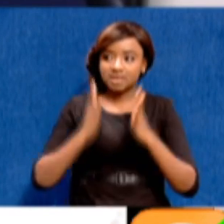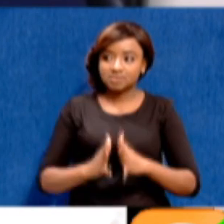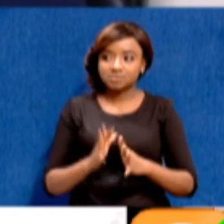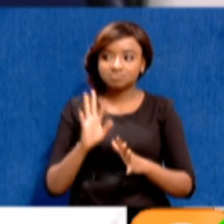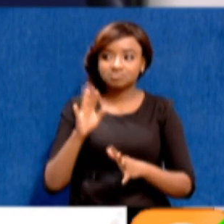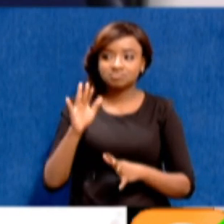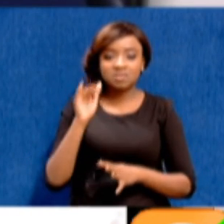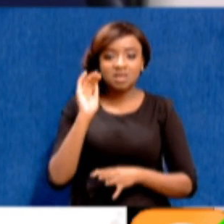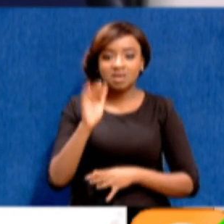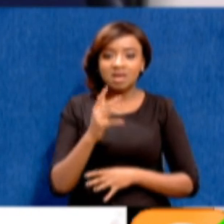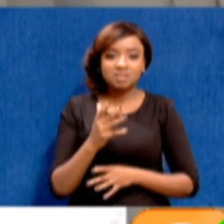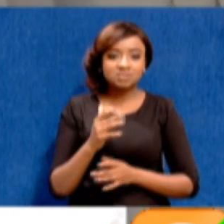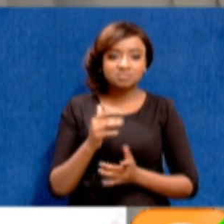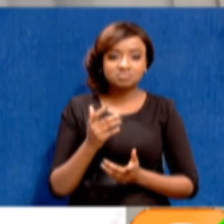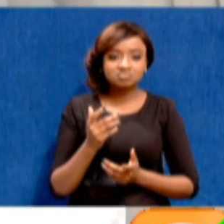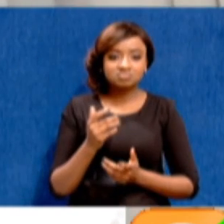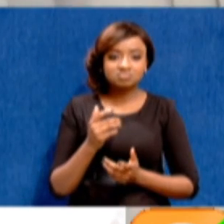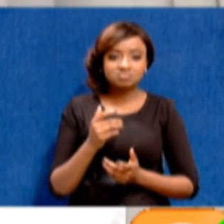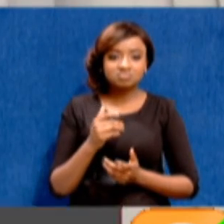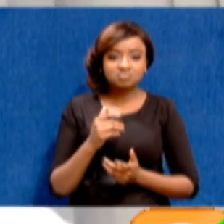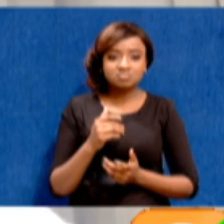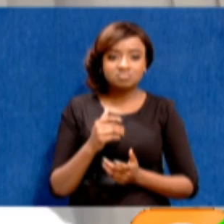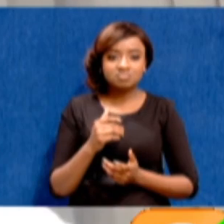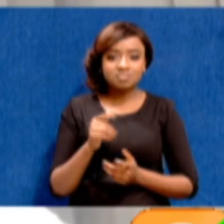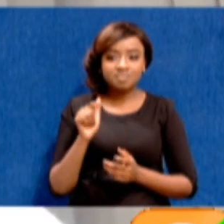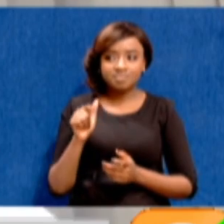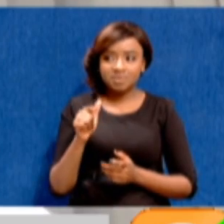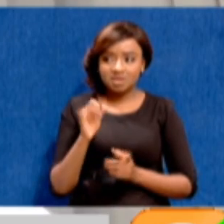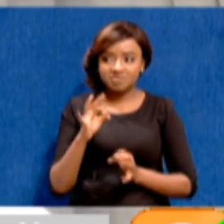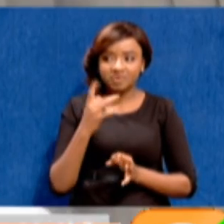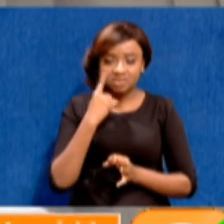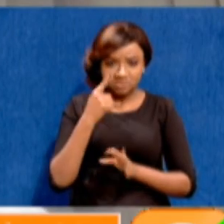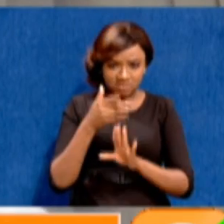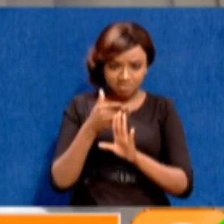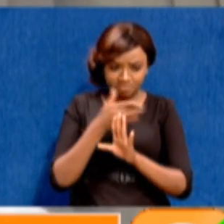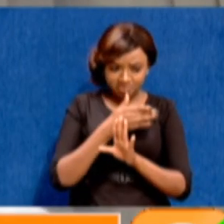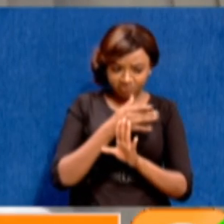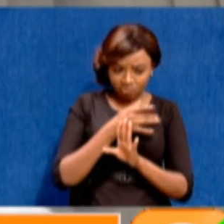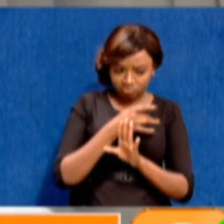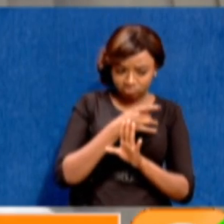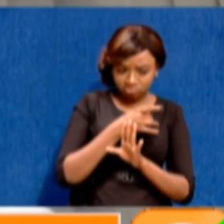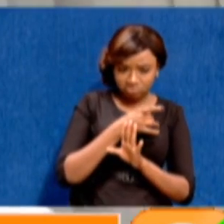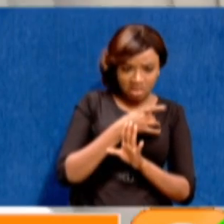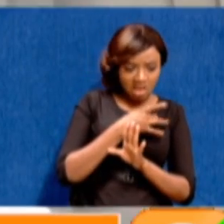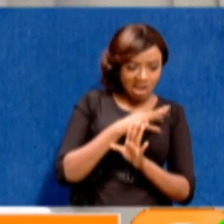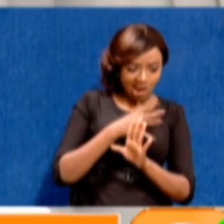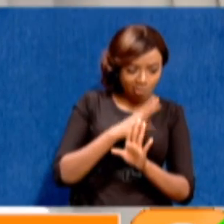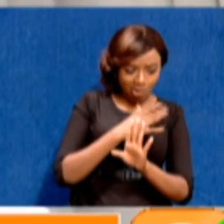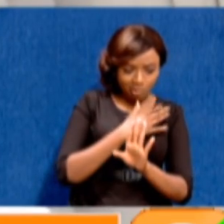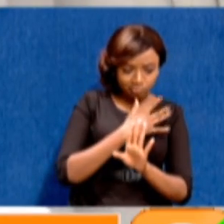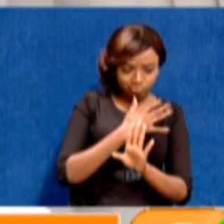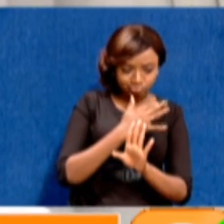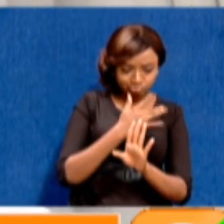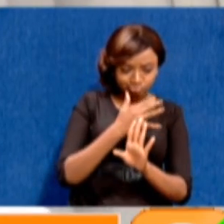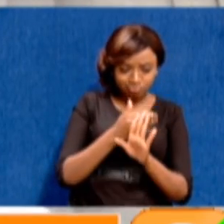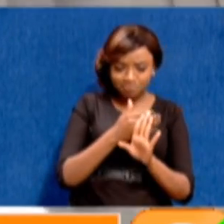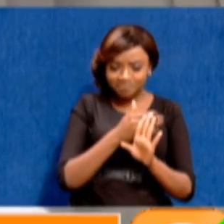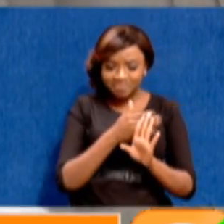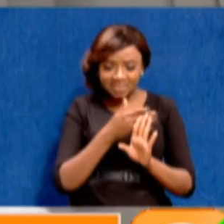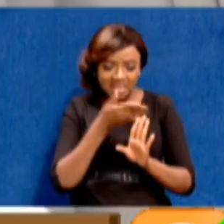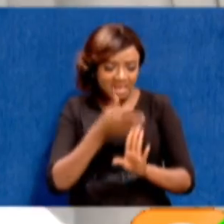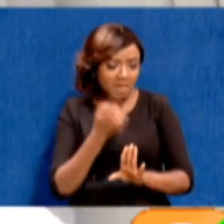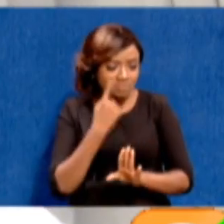a temporary hold mean? When you see something that was not seen before, and it is something